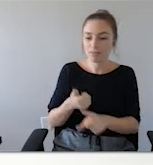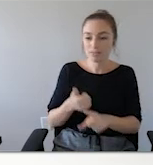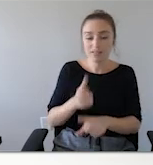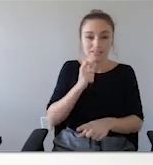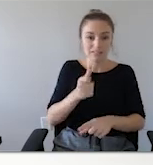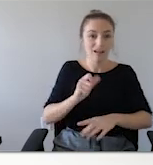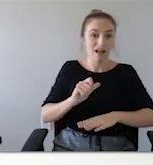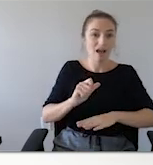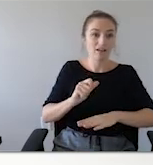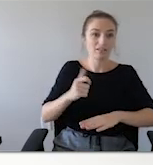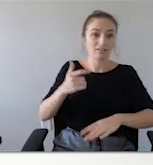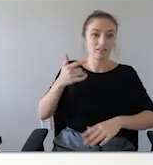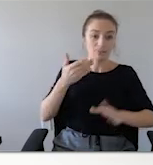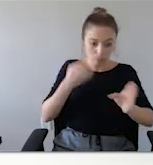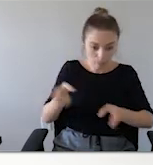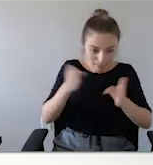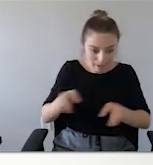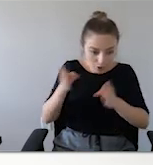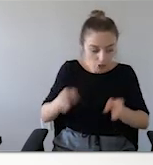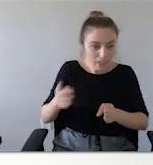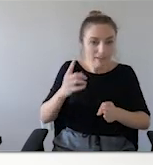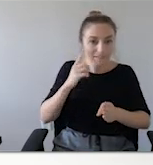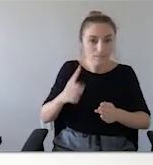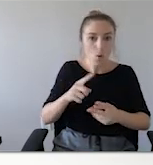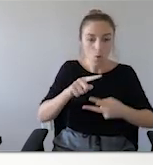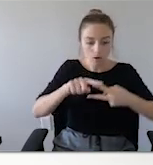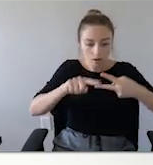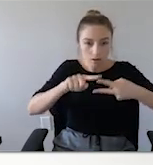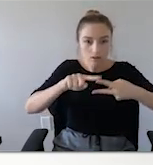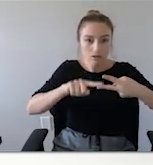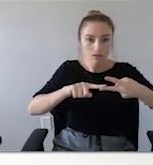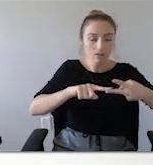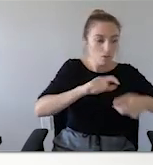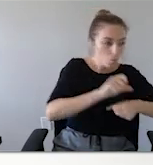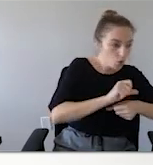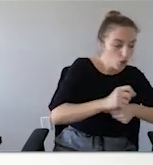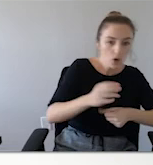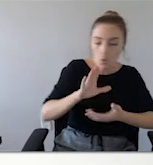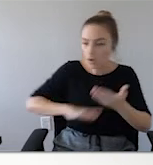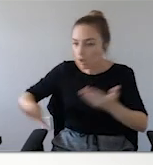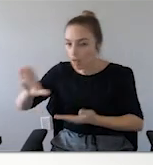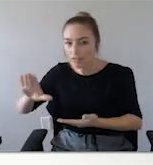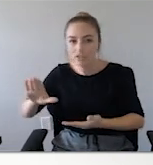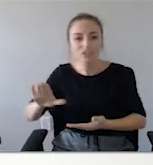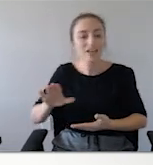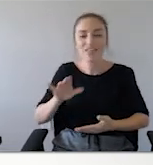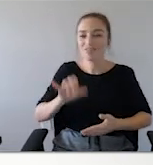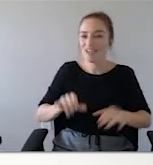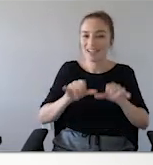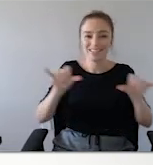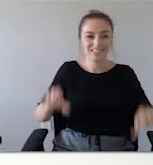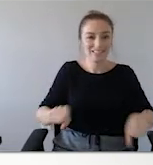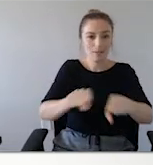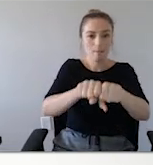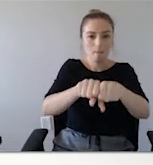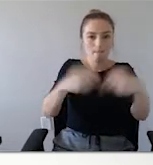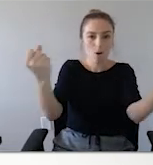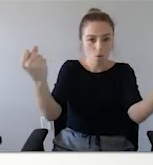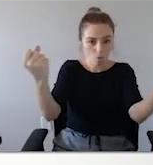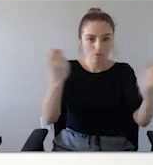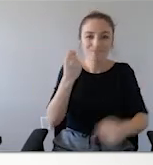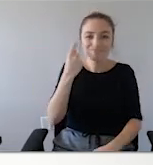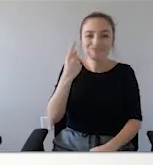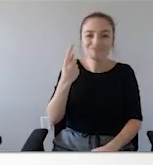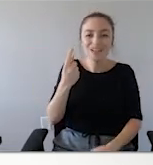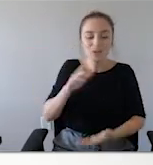things, it's broken. It's not babysitting. School is not babysitting. It should not be considered babysitting. It should not be